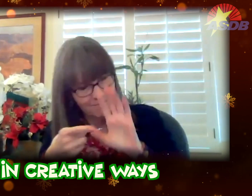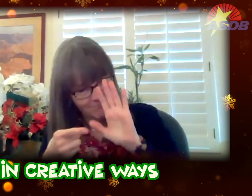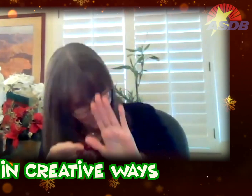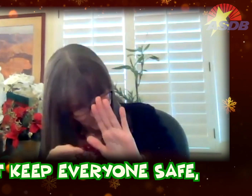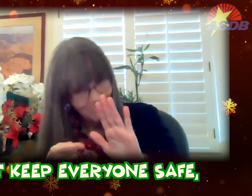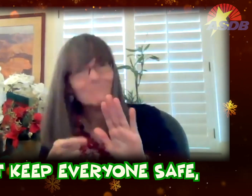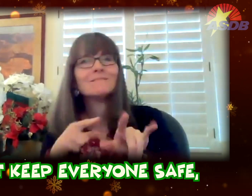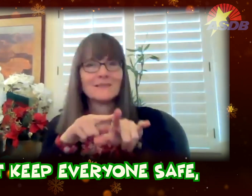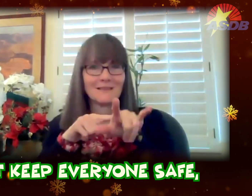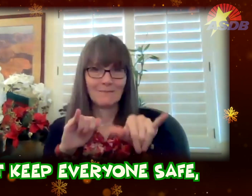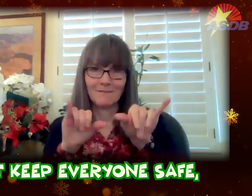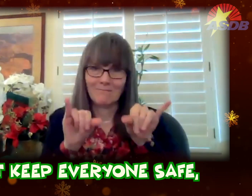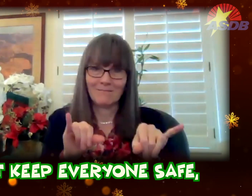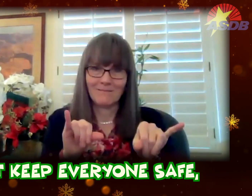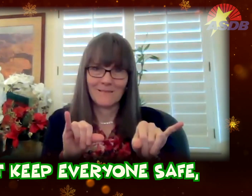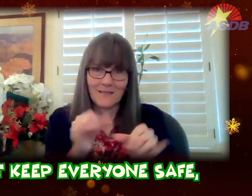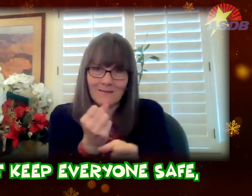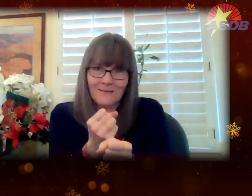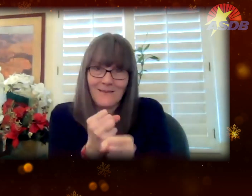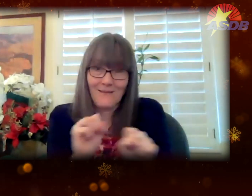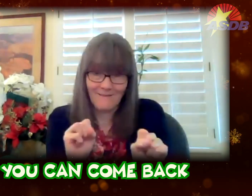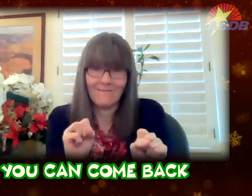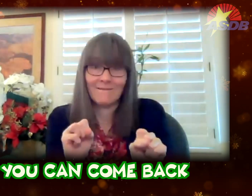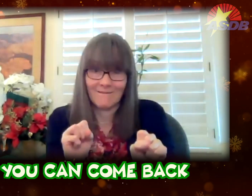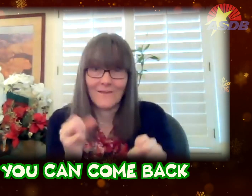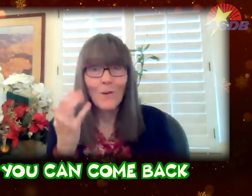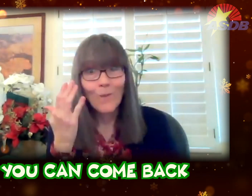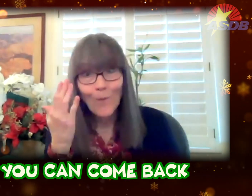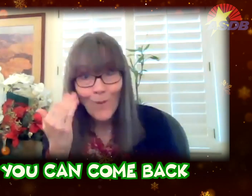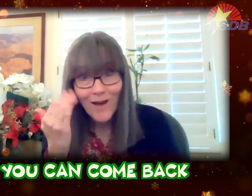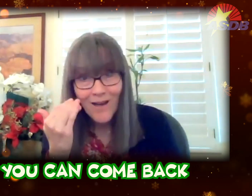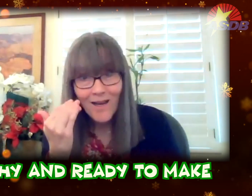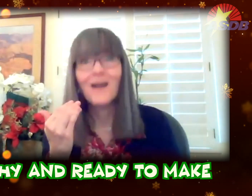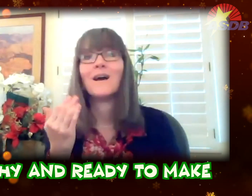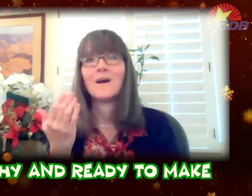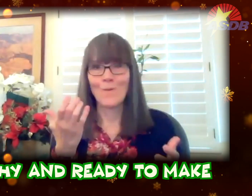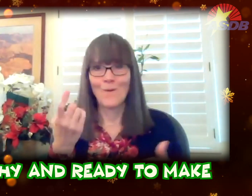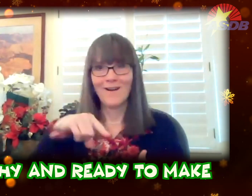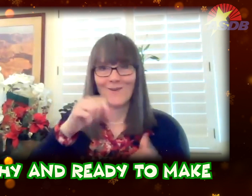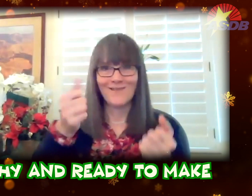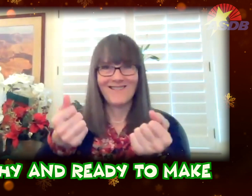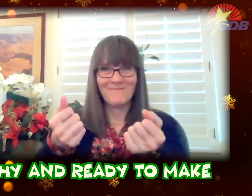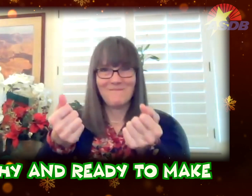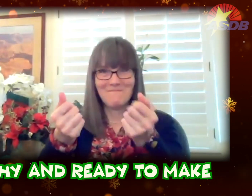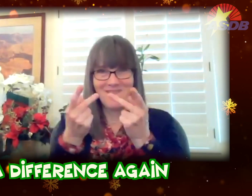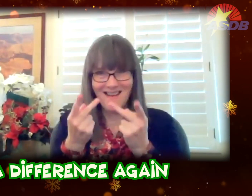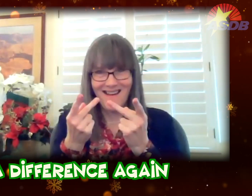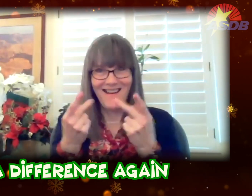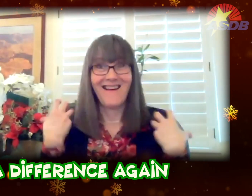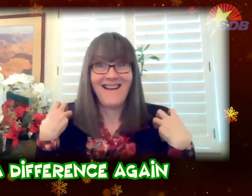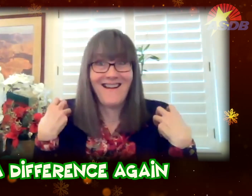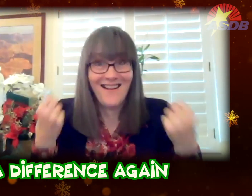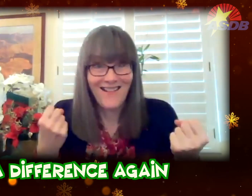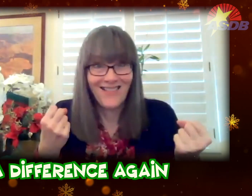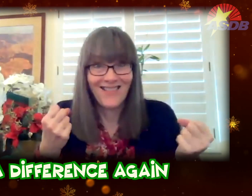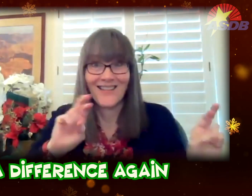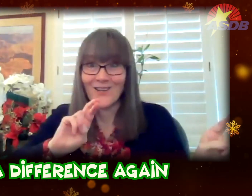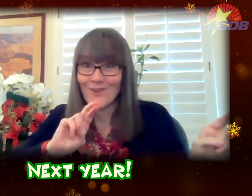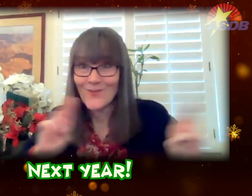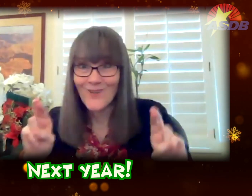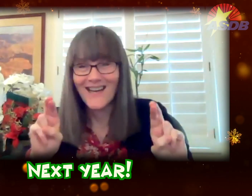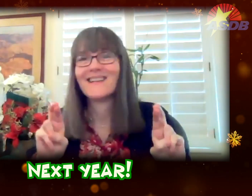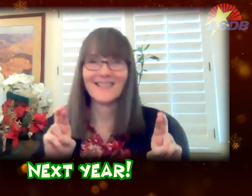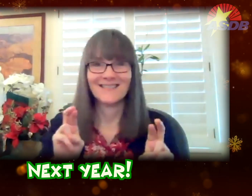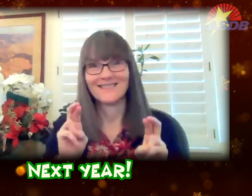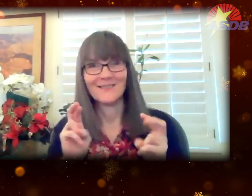creative ways that keep everyone safe, so you can come back healthy and ready to make a difference again